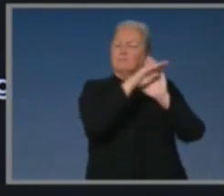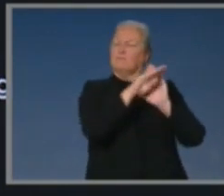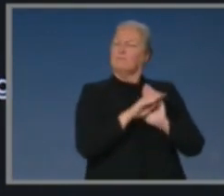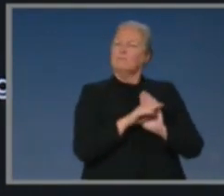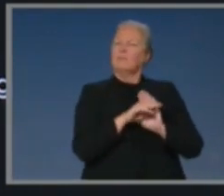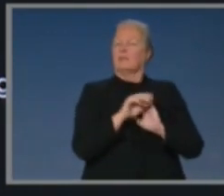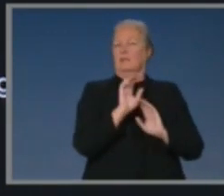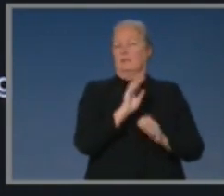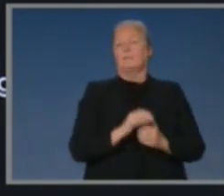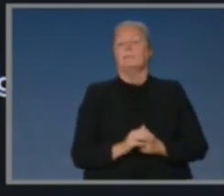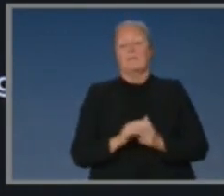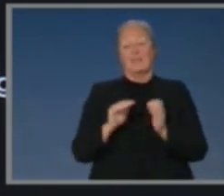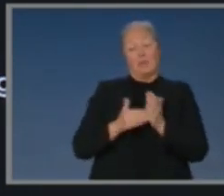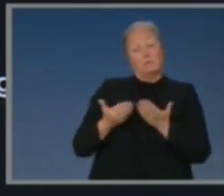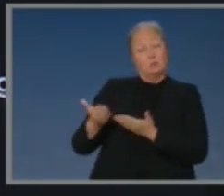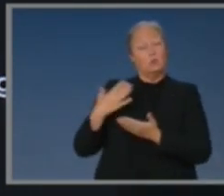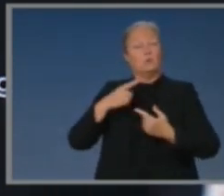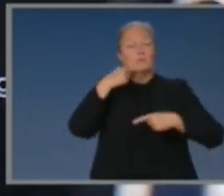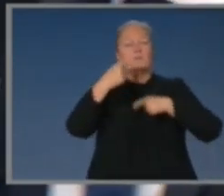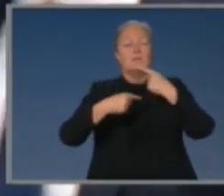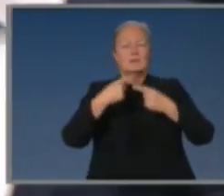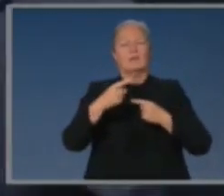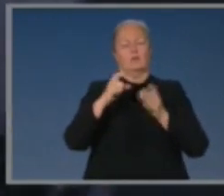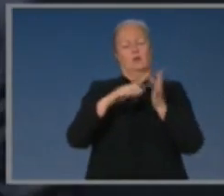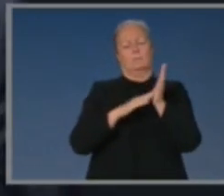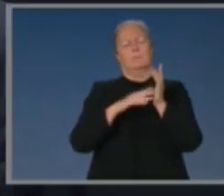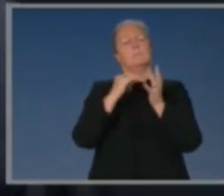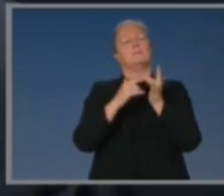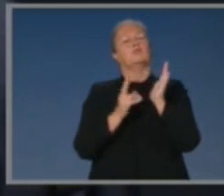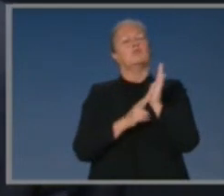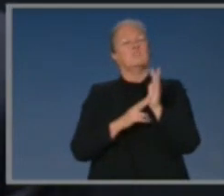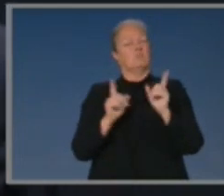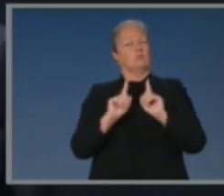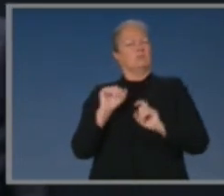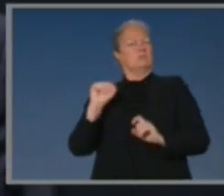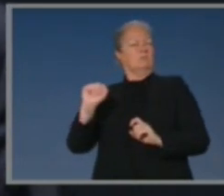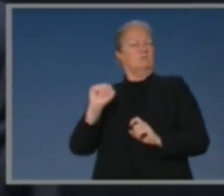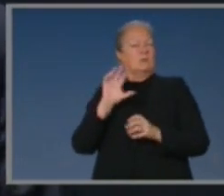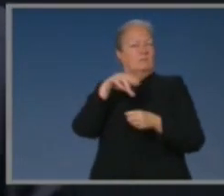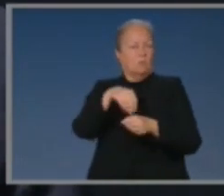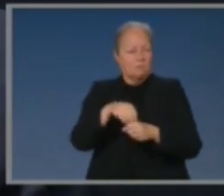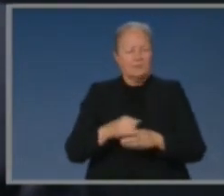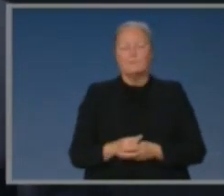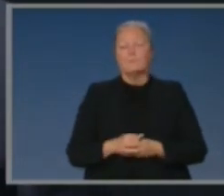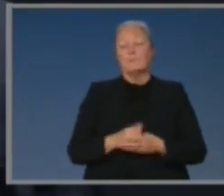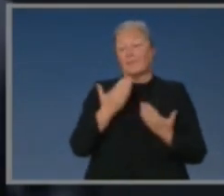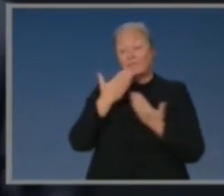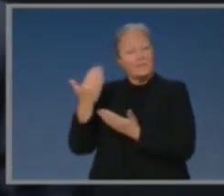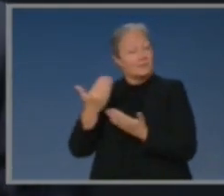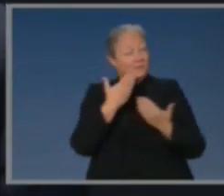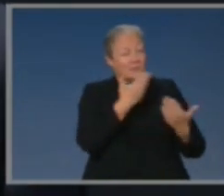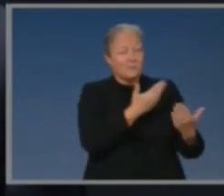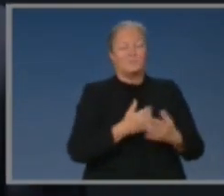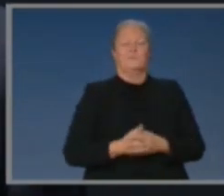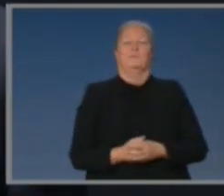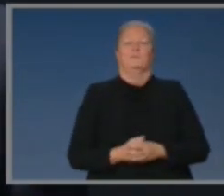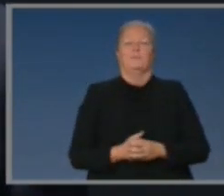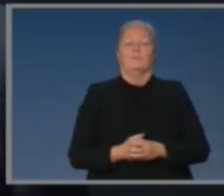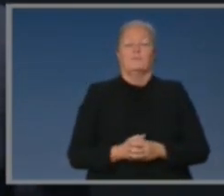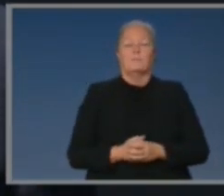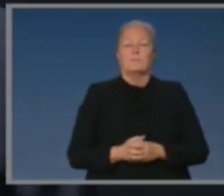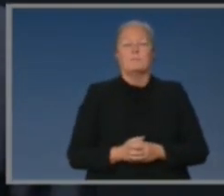the Commission's role in that. Yeah, thanks very much, Christian, and thank you, PM. Everyone,